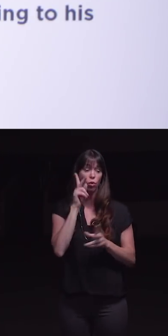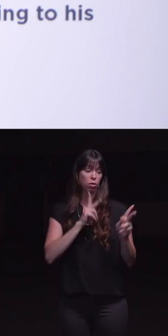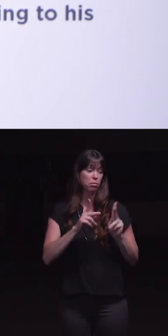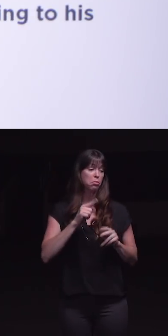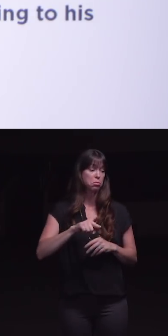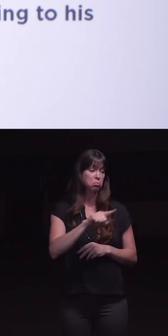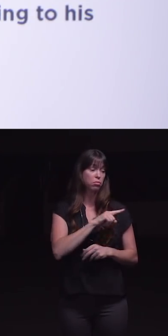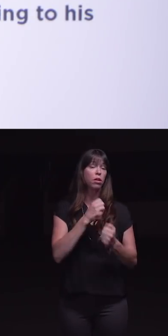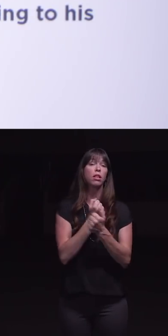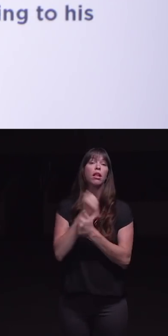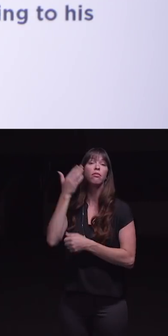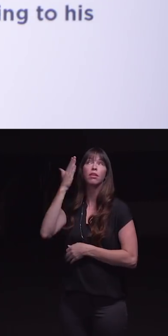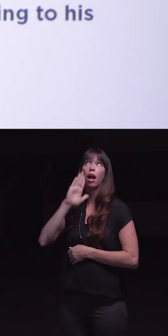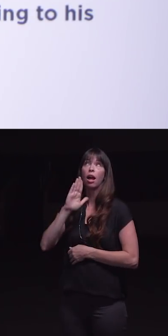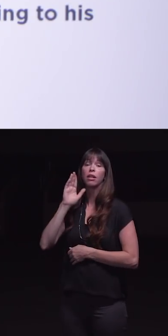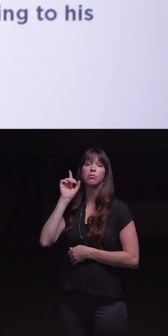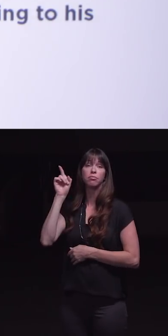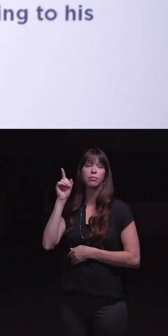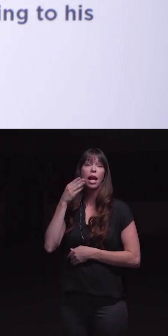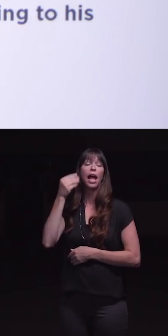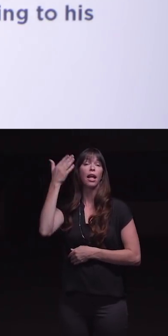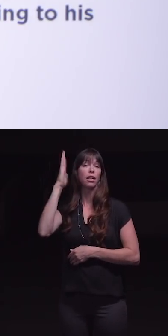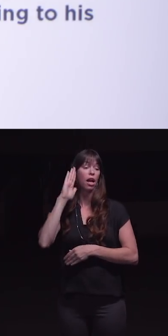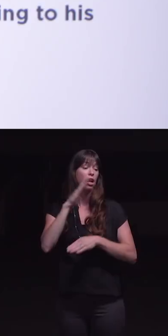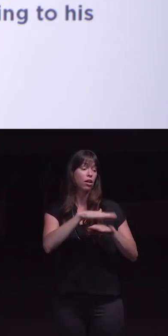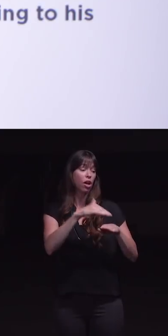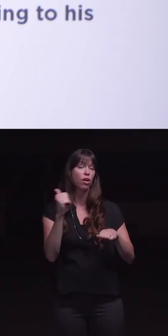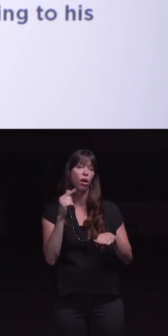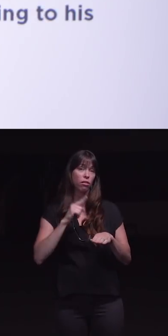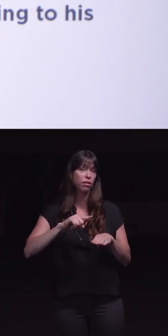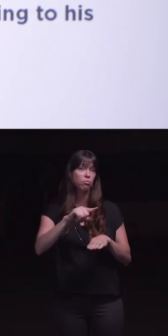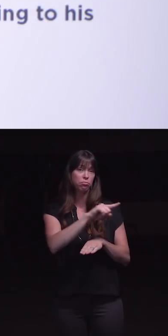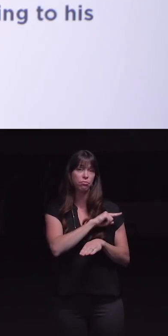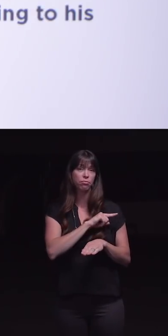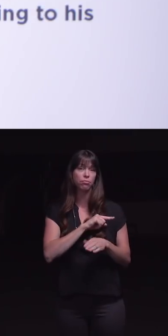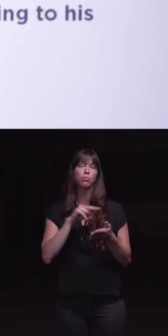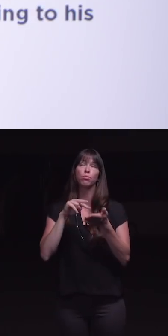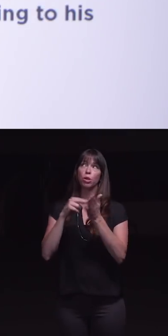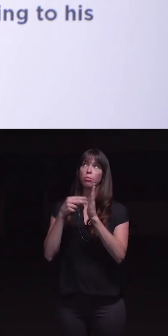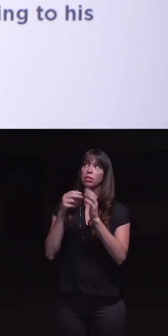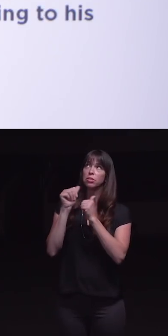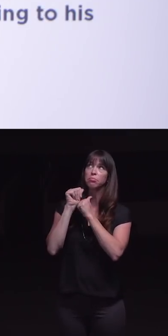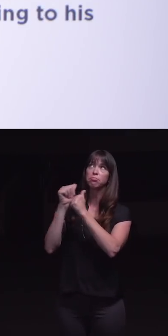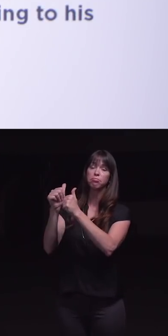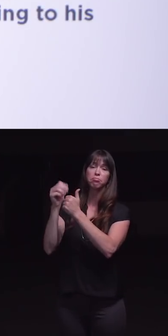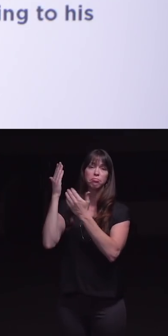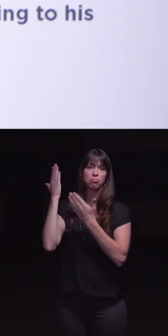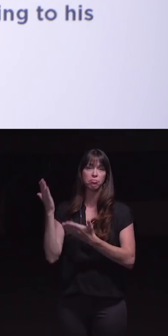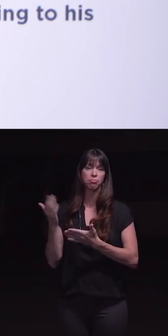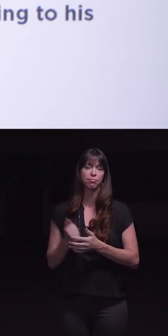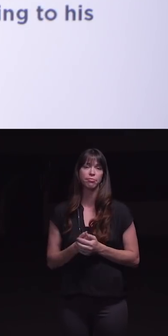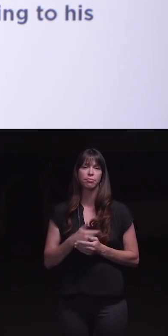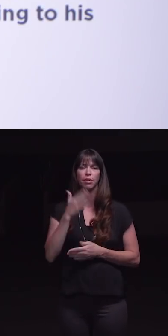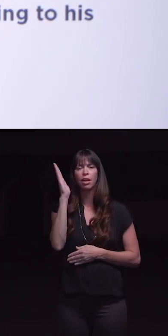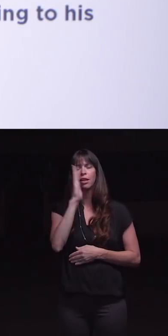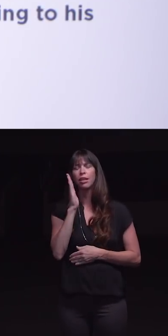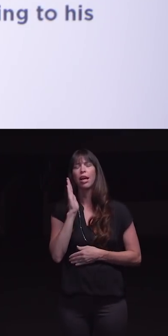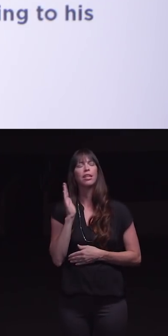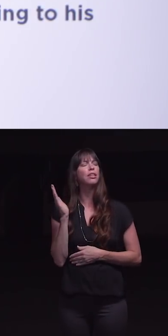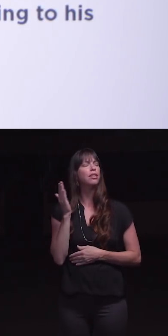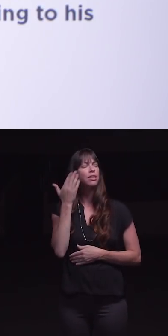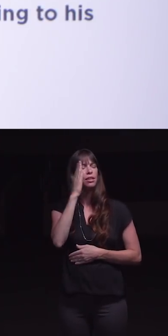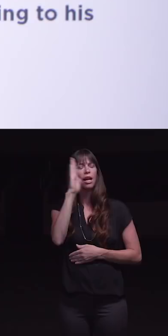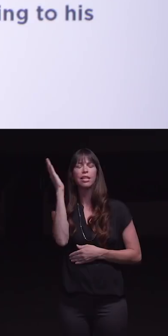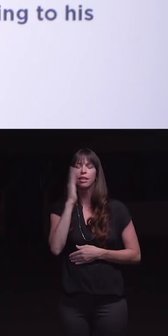those who love him and who were called according to his purpose. God never wastes a